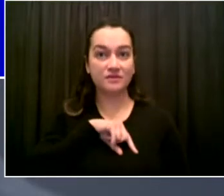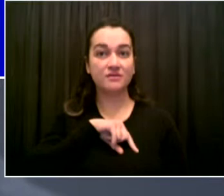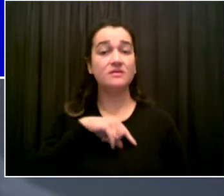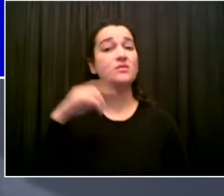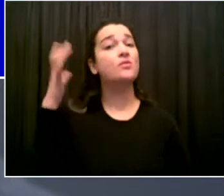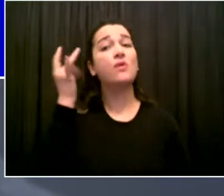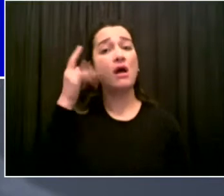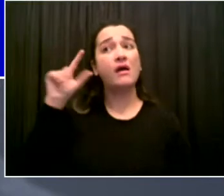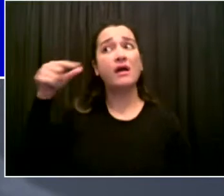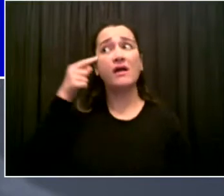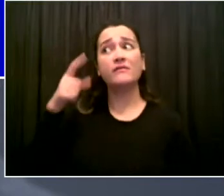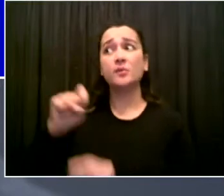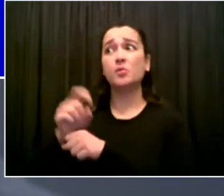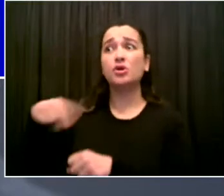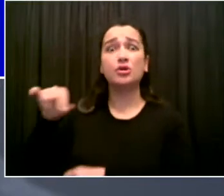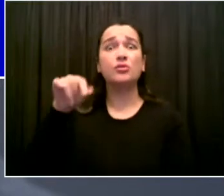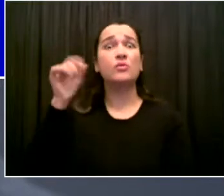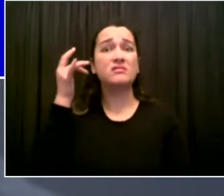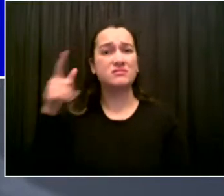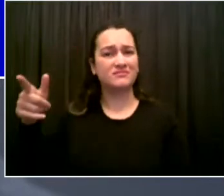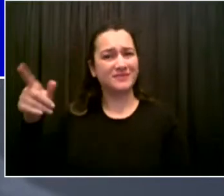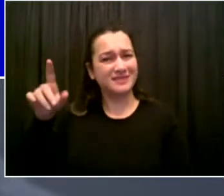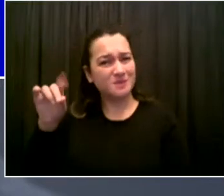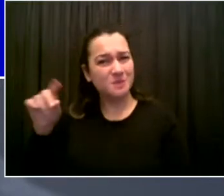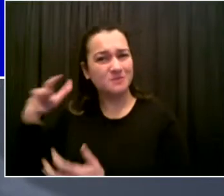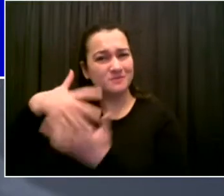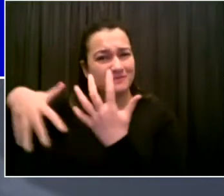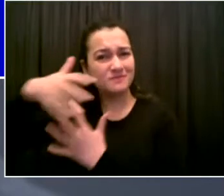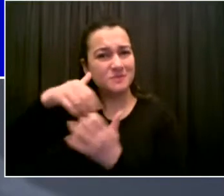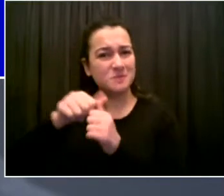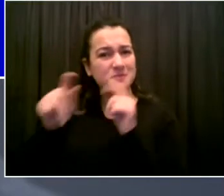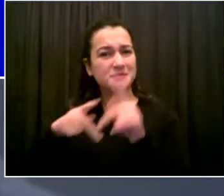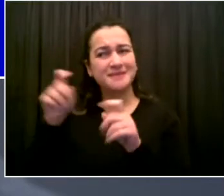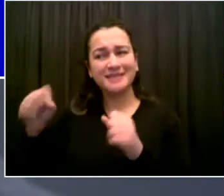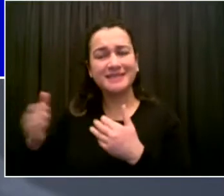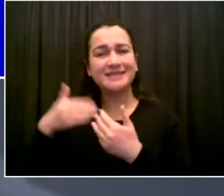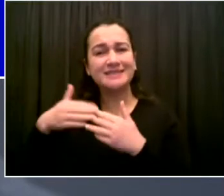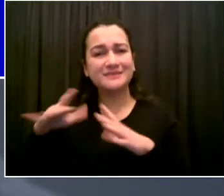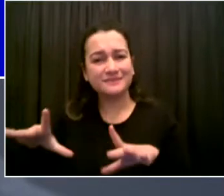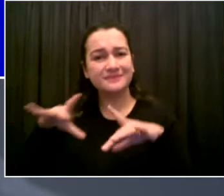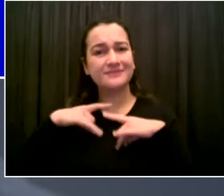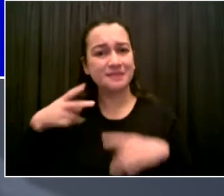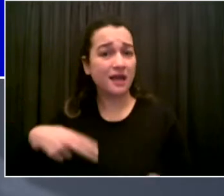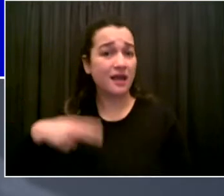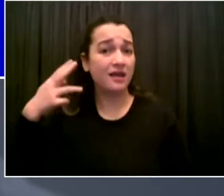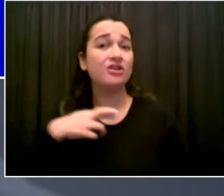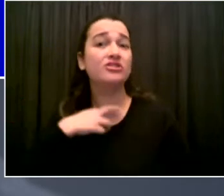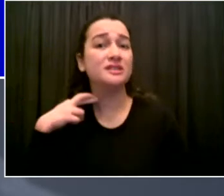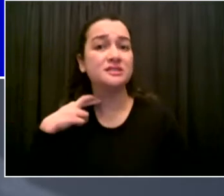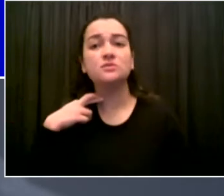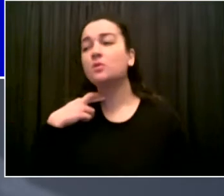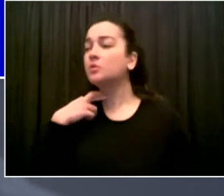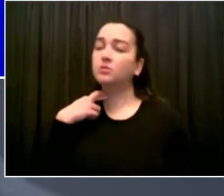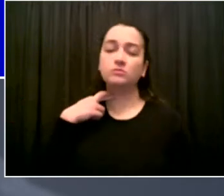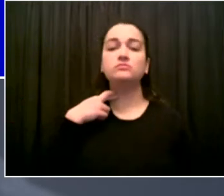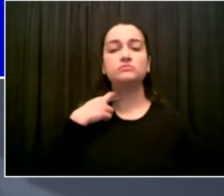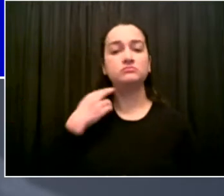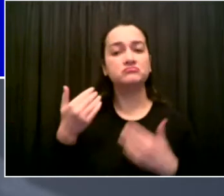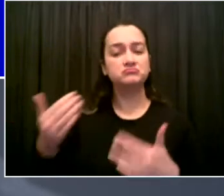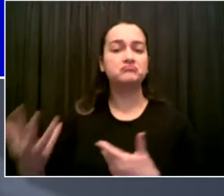more supply. Everything comes down to supply, and we're going to keep fighting to get the supply we need and we deserve. In the